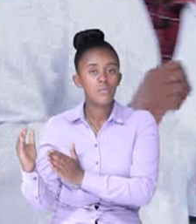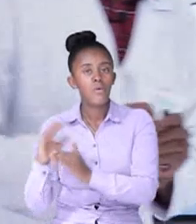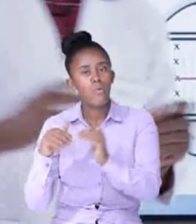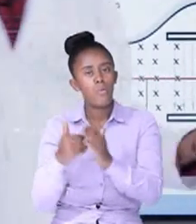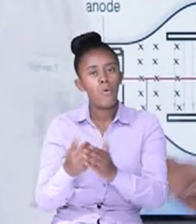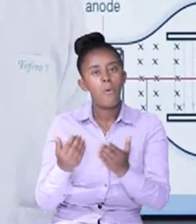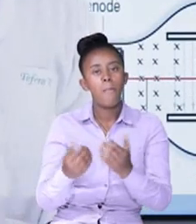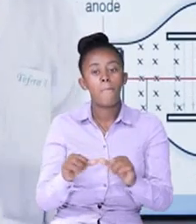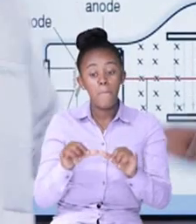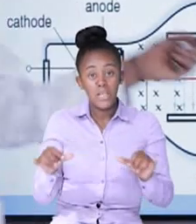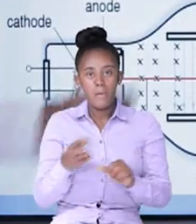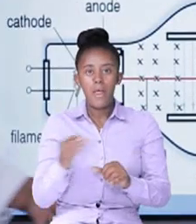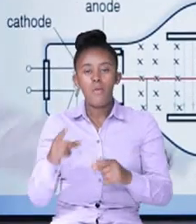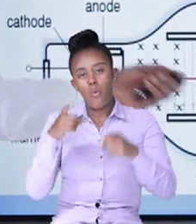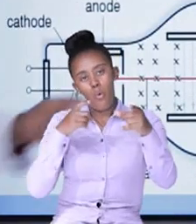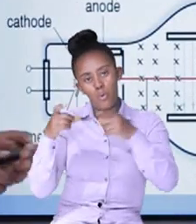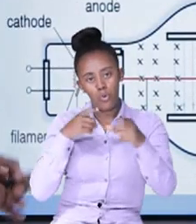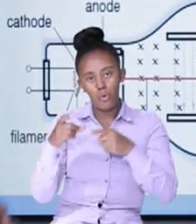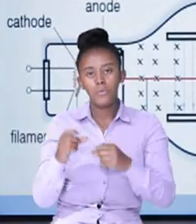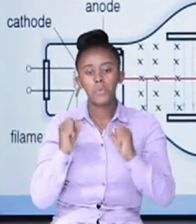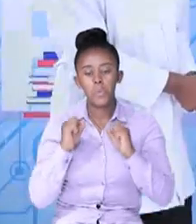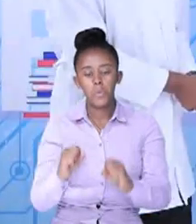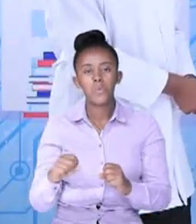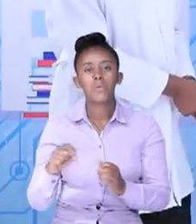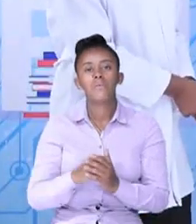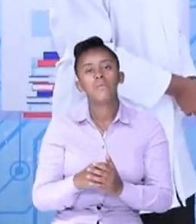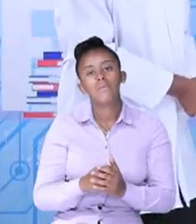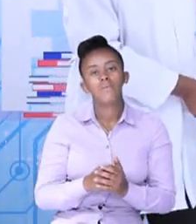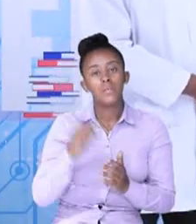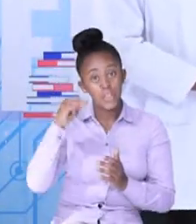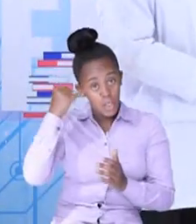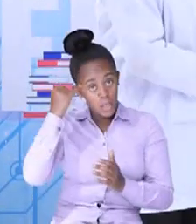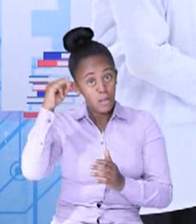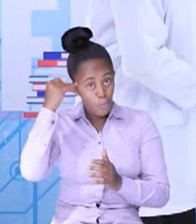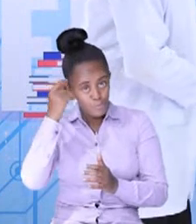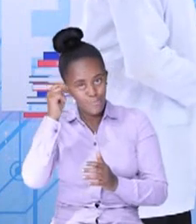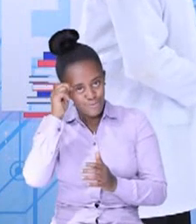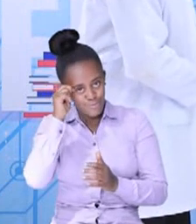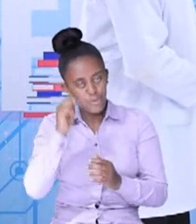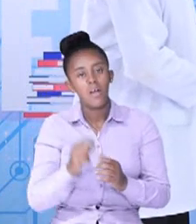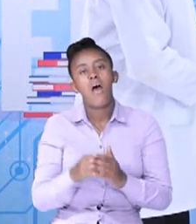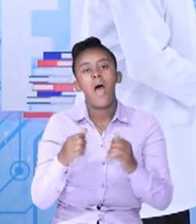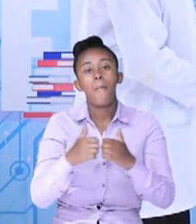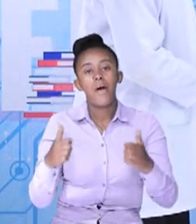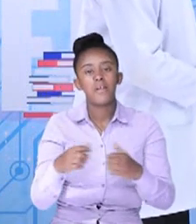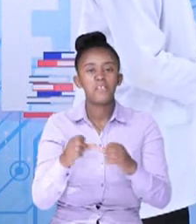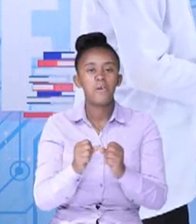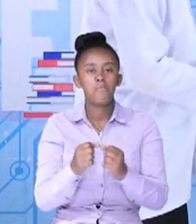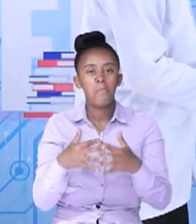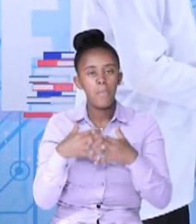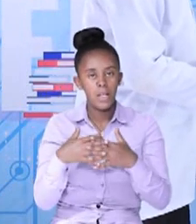all measurable and controllable. Therefore, it's possible to find the charge per mass ratio using J.J. Thomson's apparatus.